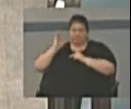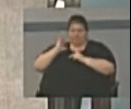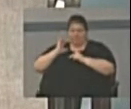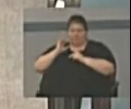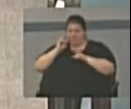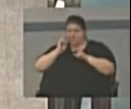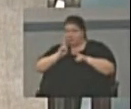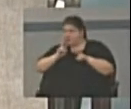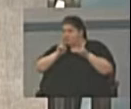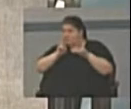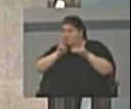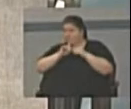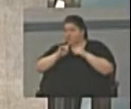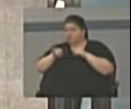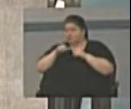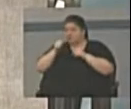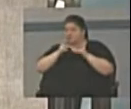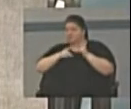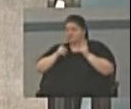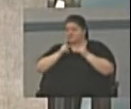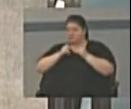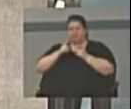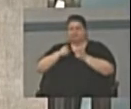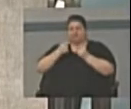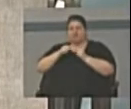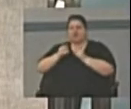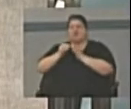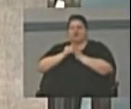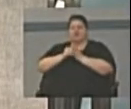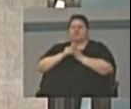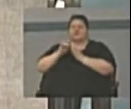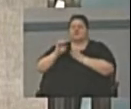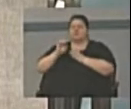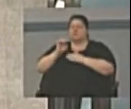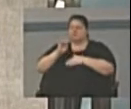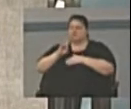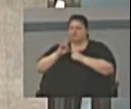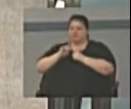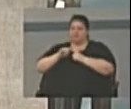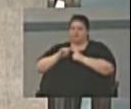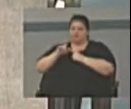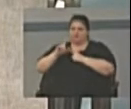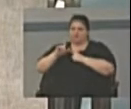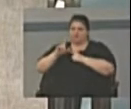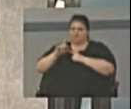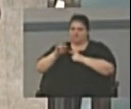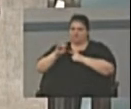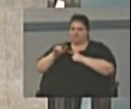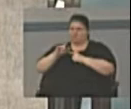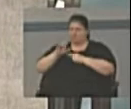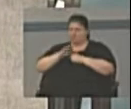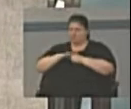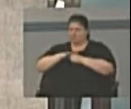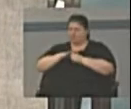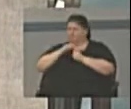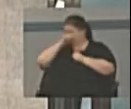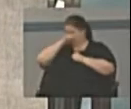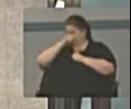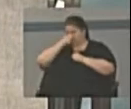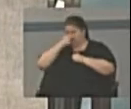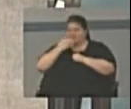looked to go to other places try the emergency room, the local emergency room. Thank you. Thank you, Mr.